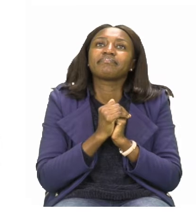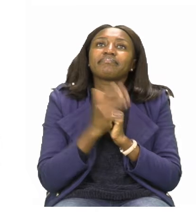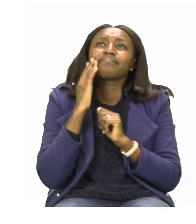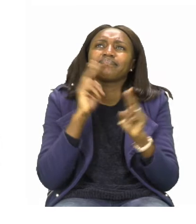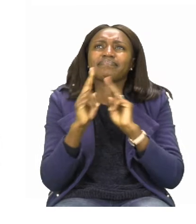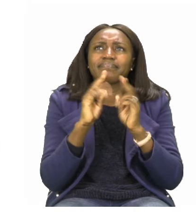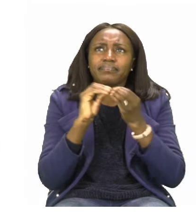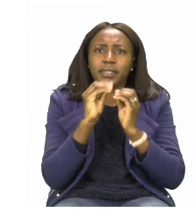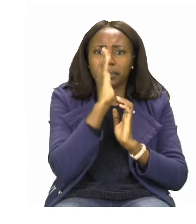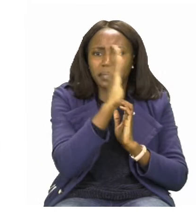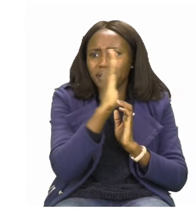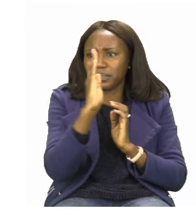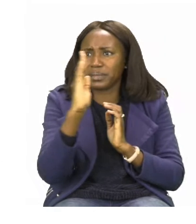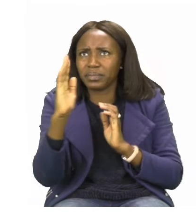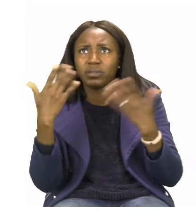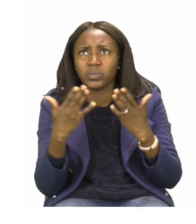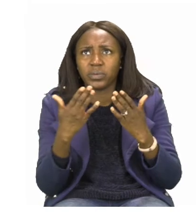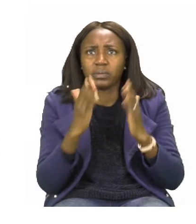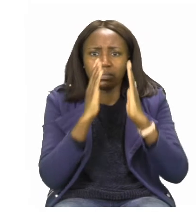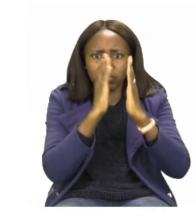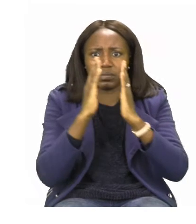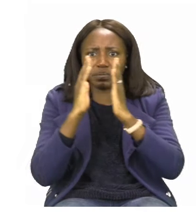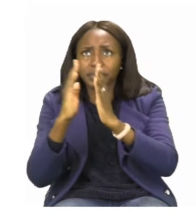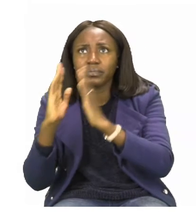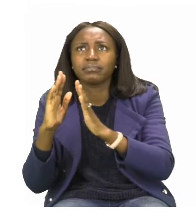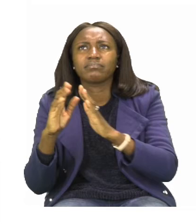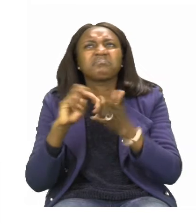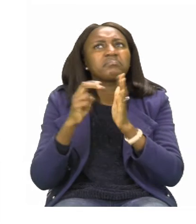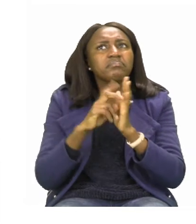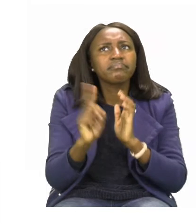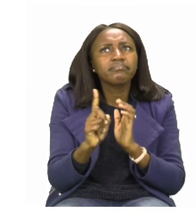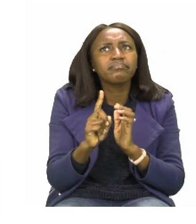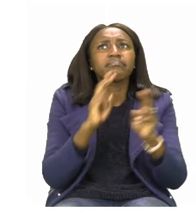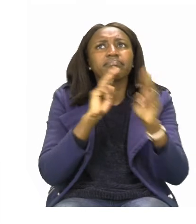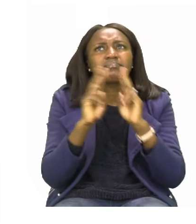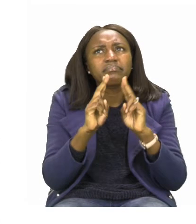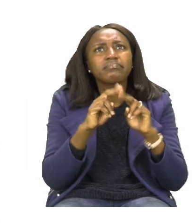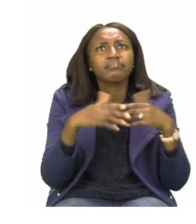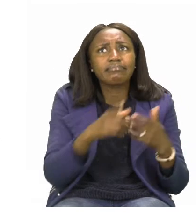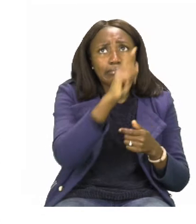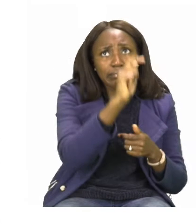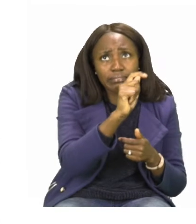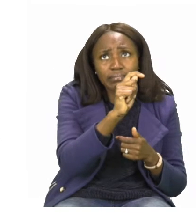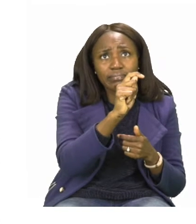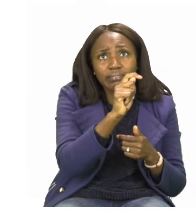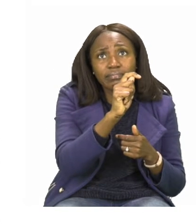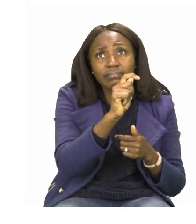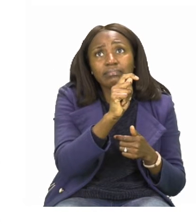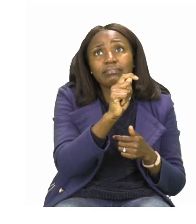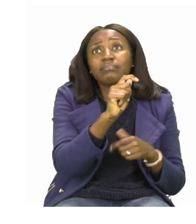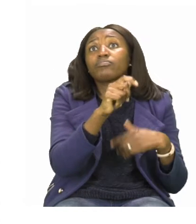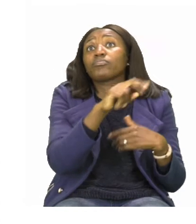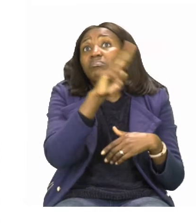value, we are asking, is it hundreds, tens, or units? And then when we are